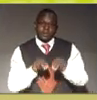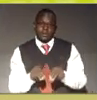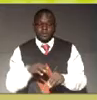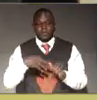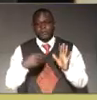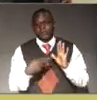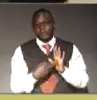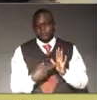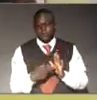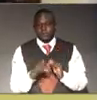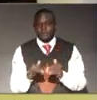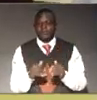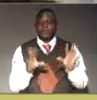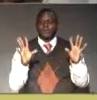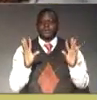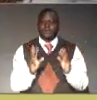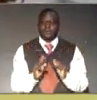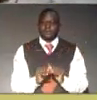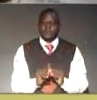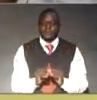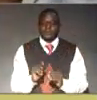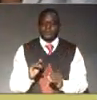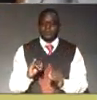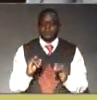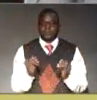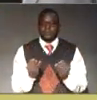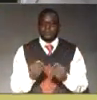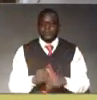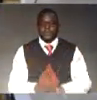among others. Dennis Igoa for UBC News.